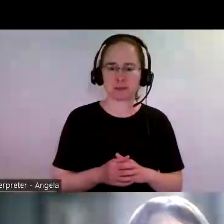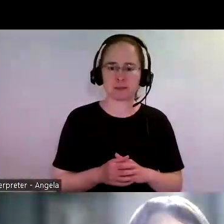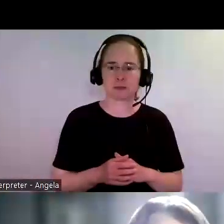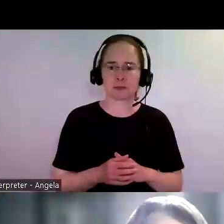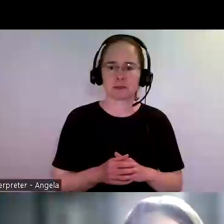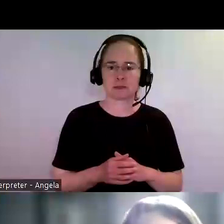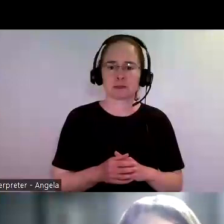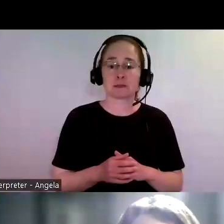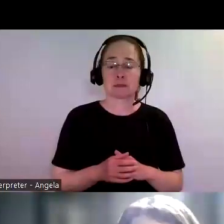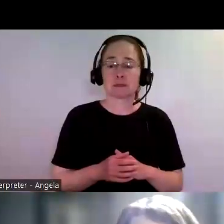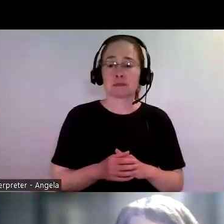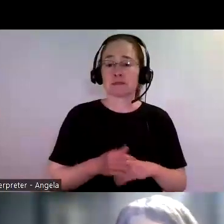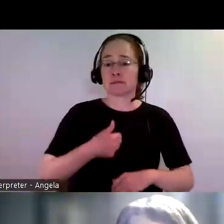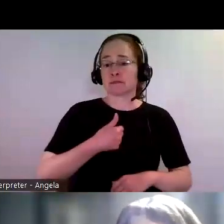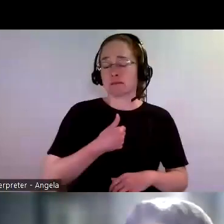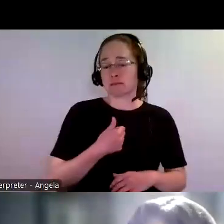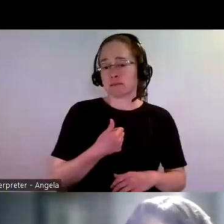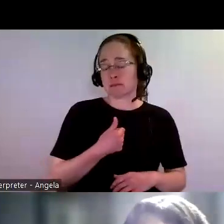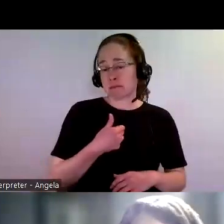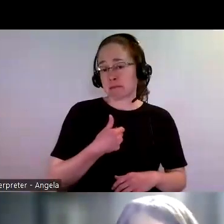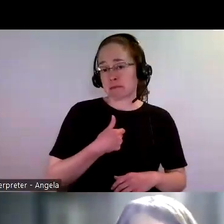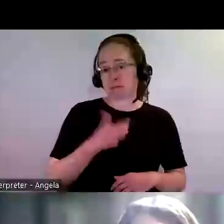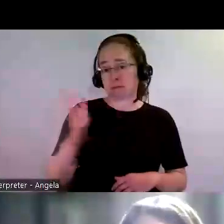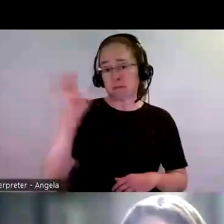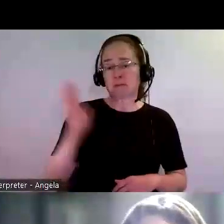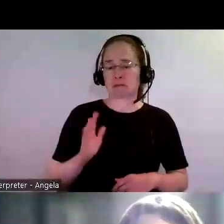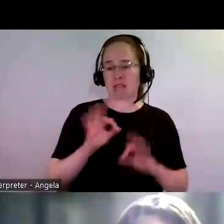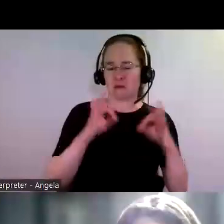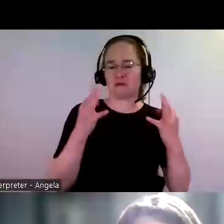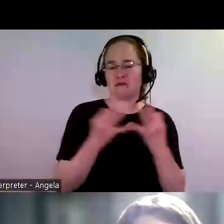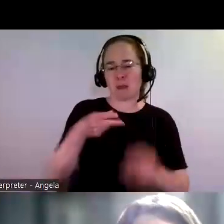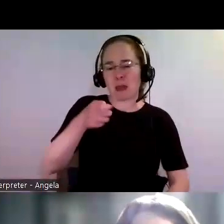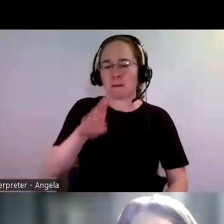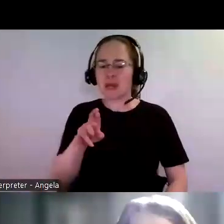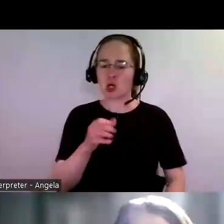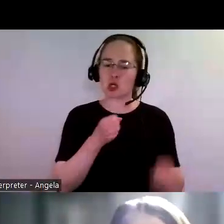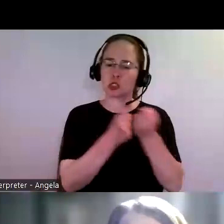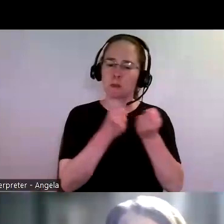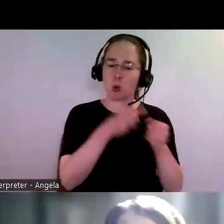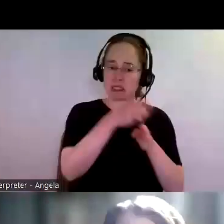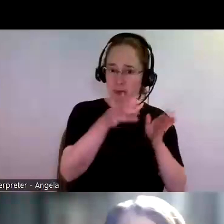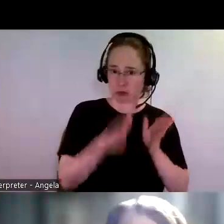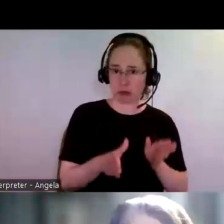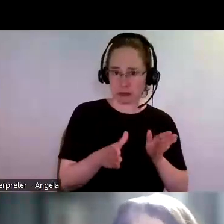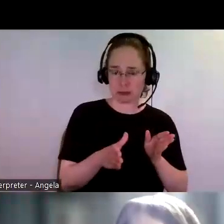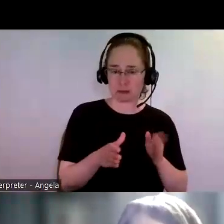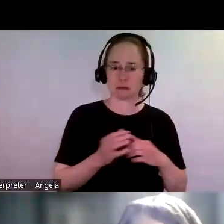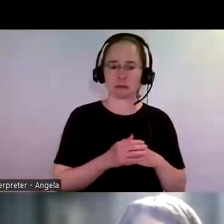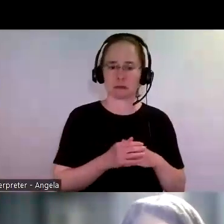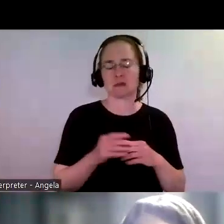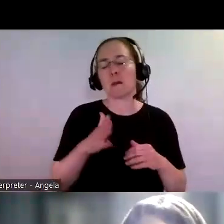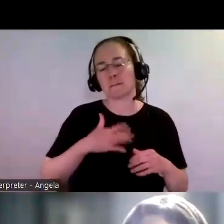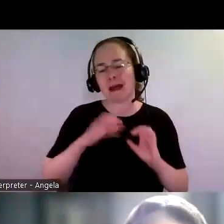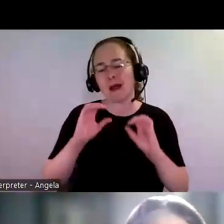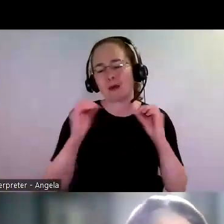I am a prior family peer support specialist. In our organization, it's called a family